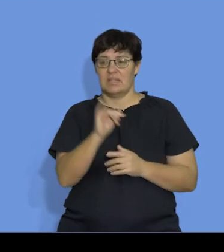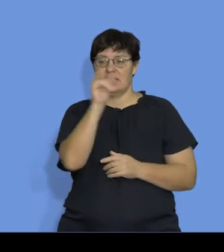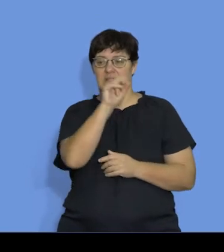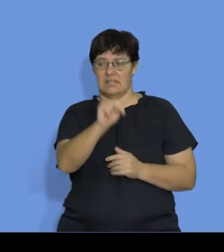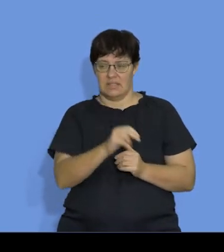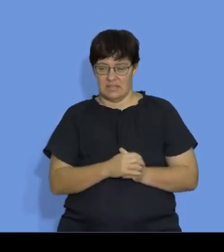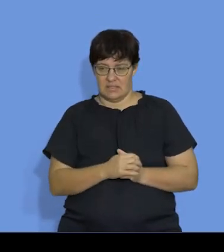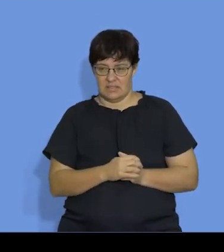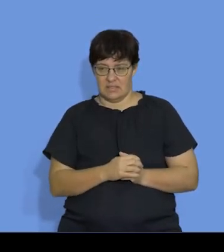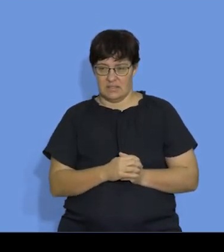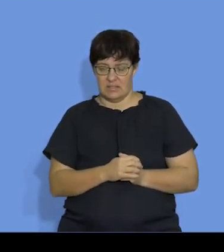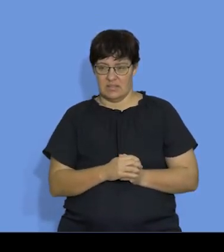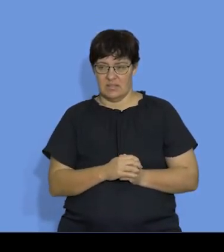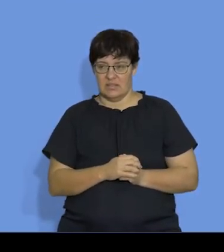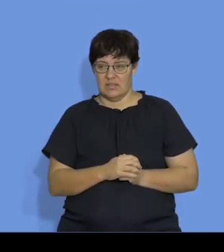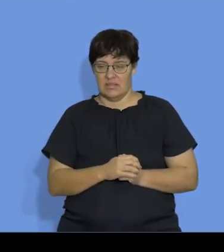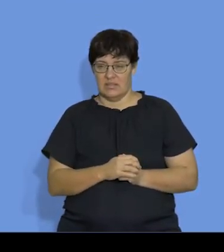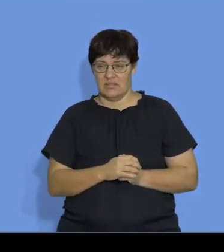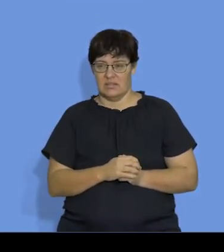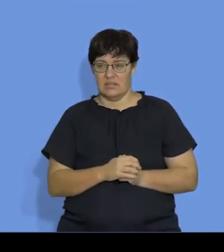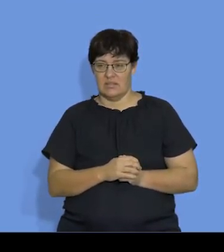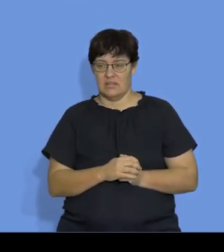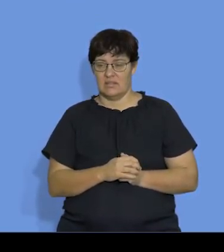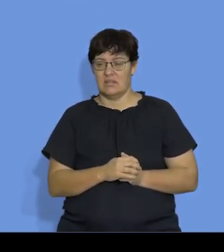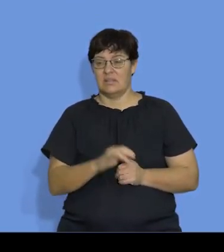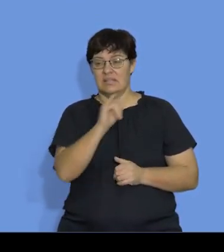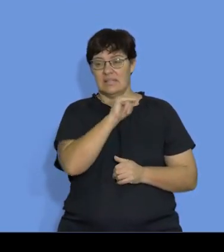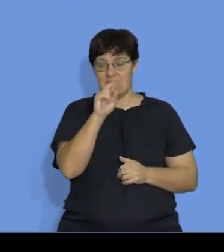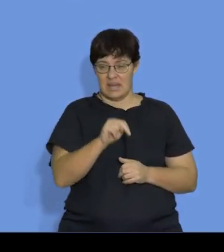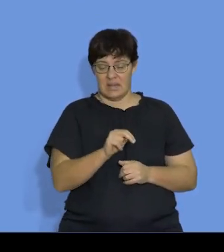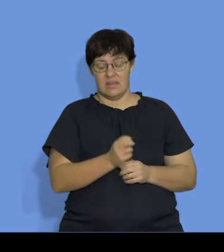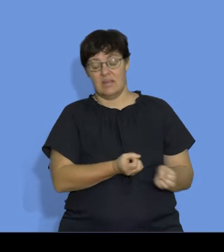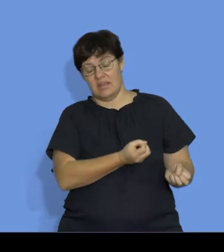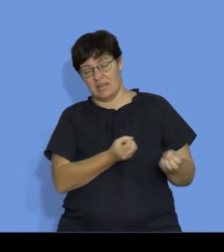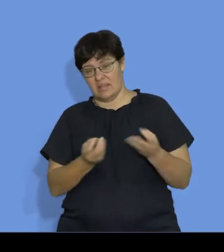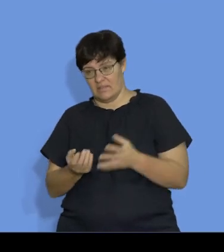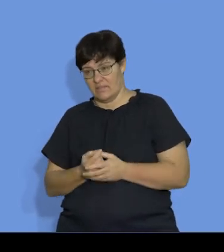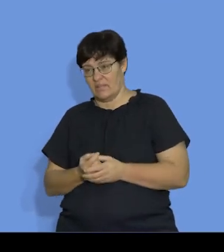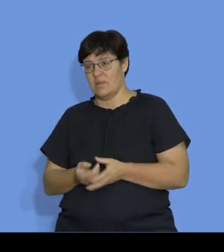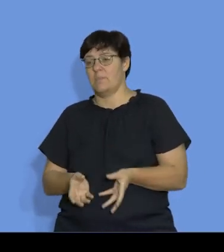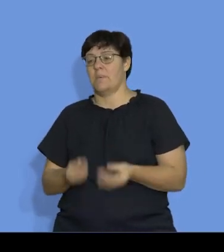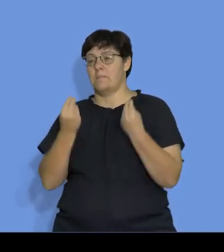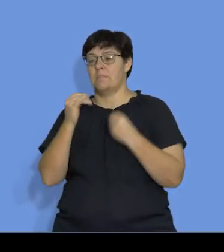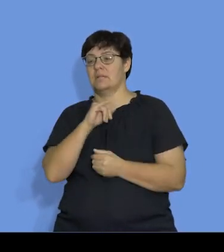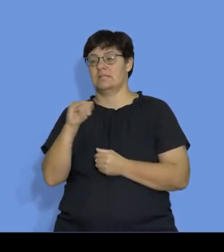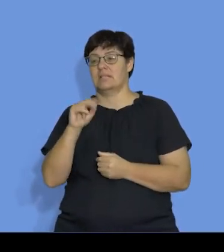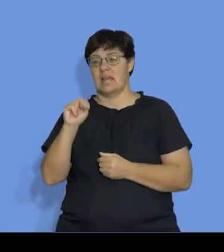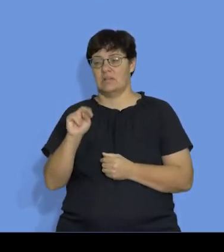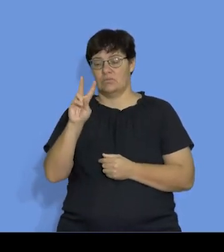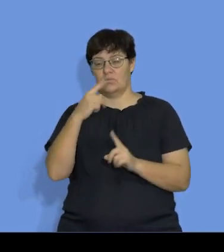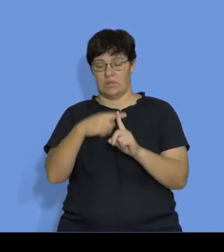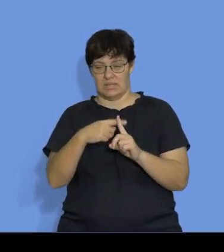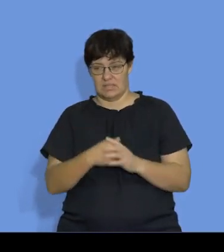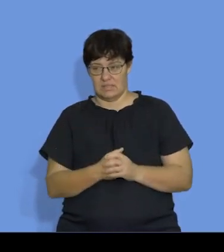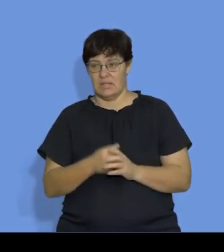the zinc metal, according to the equation, Zn, okay, to give us Zn 2 plus,